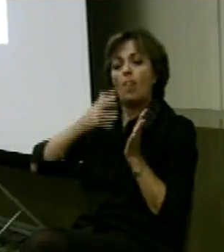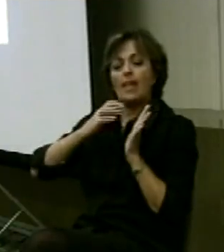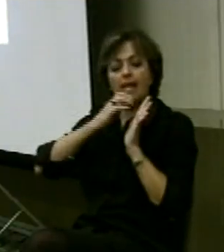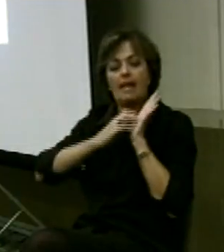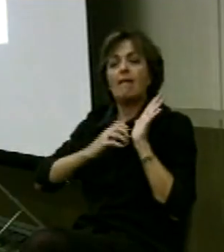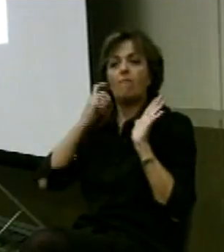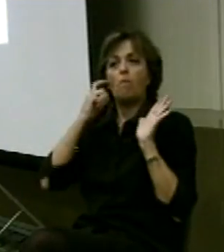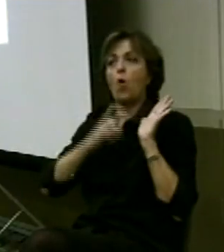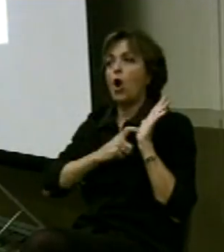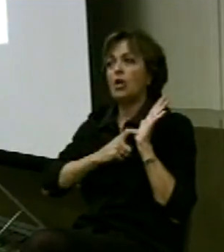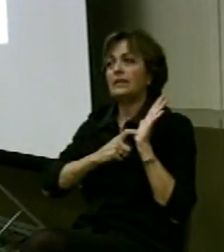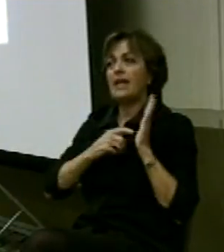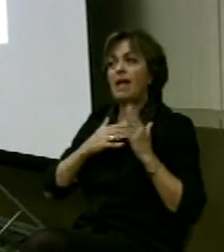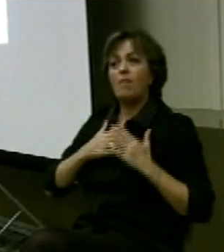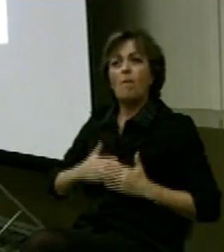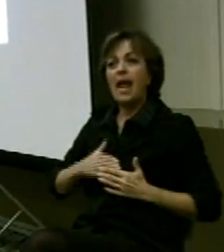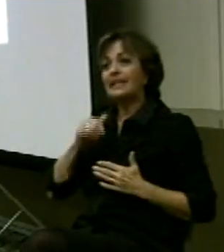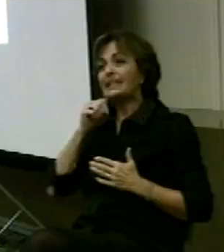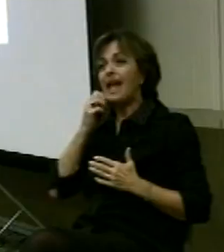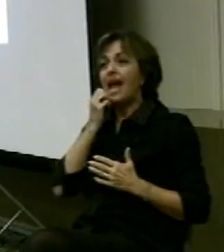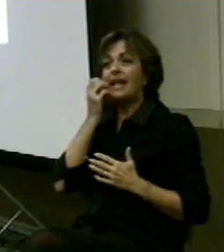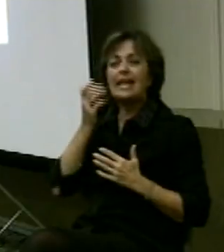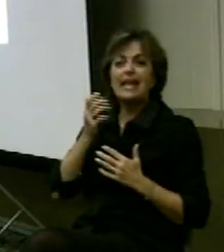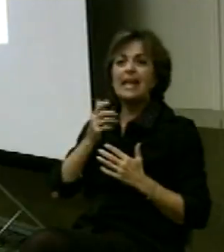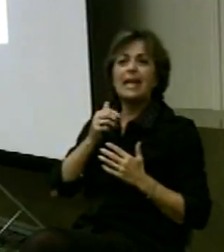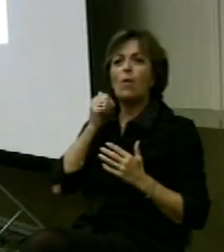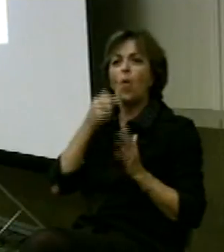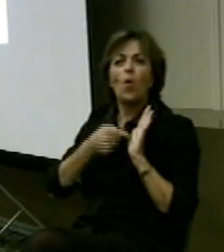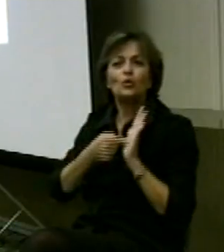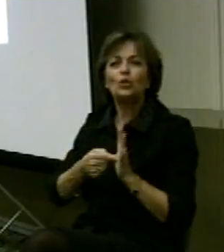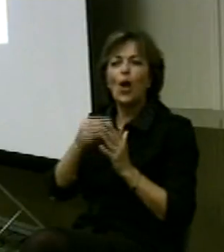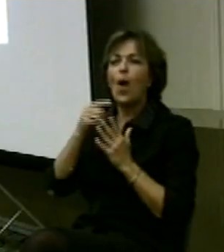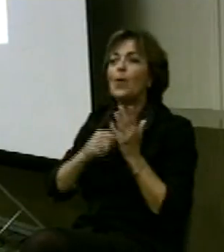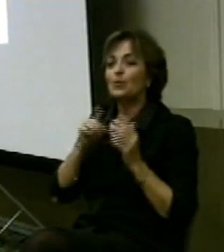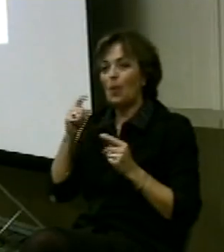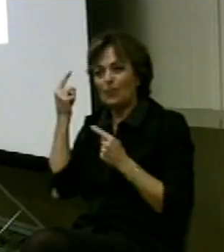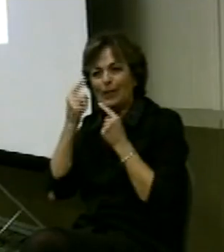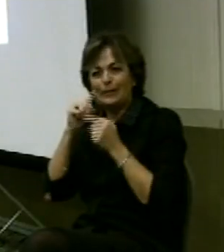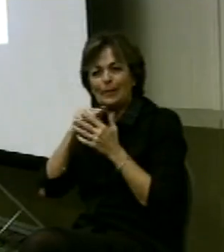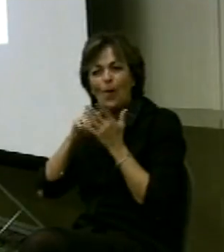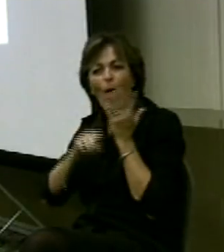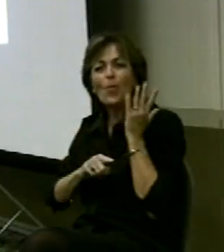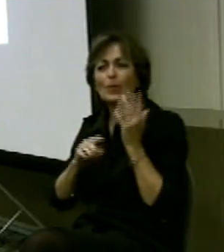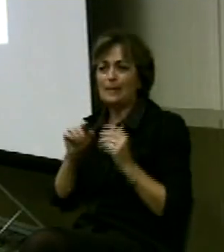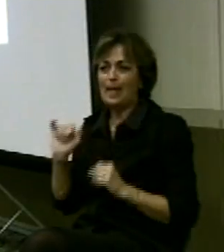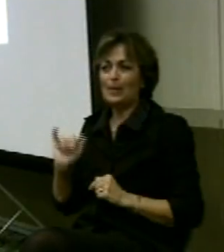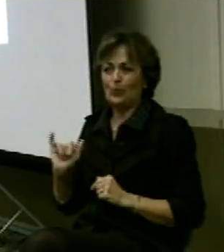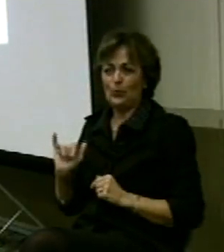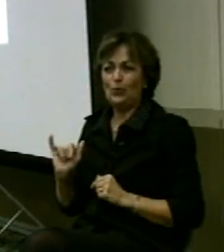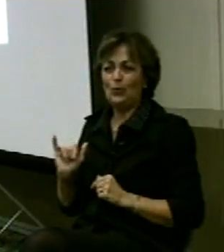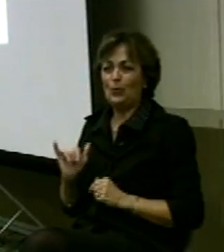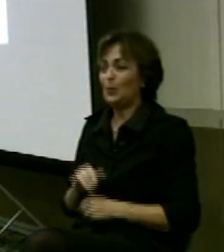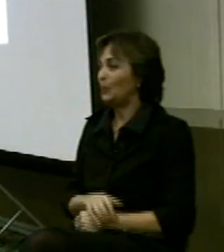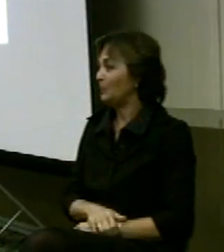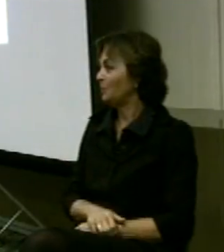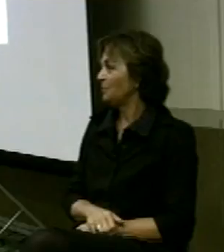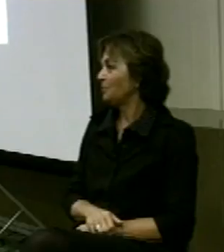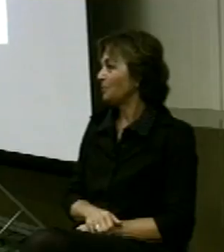not, if the body wasn't heated, they wouldn't. So things like that are a big consideration as well. Yep, for sure.